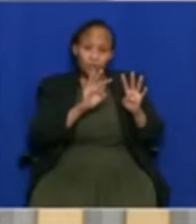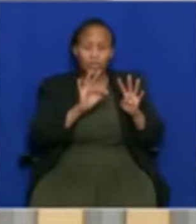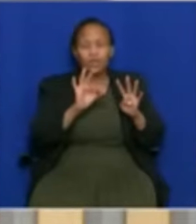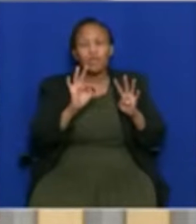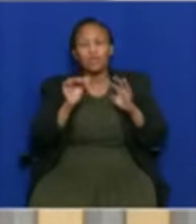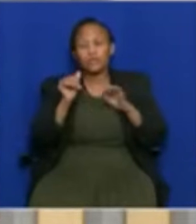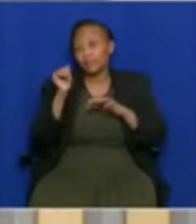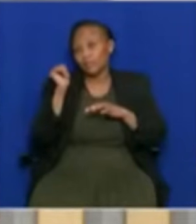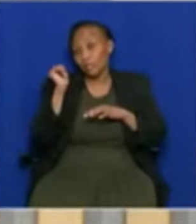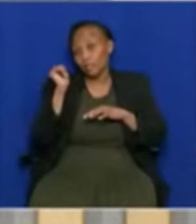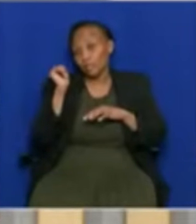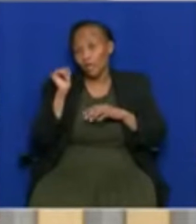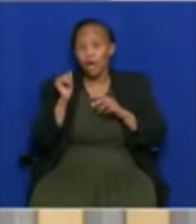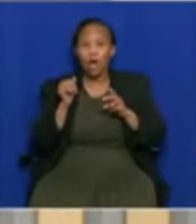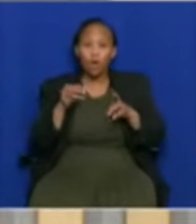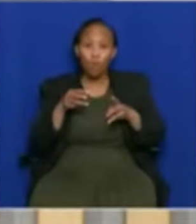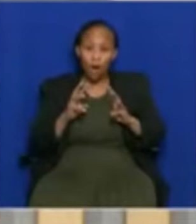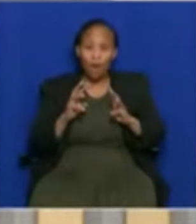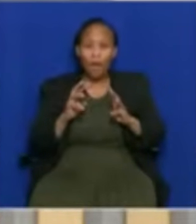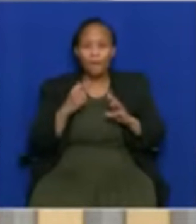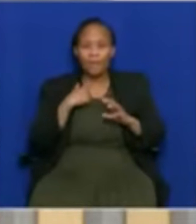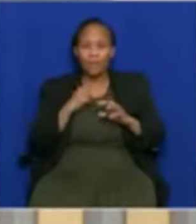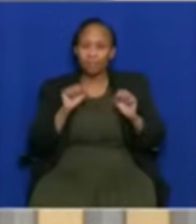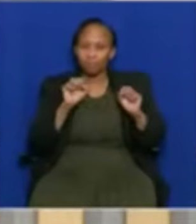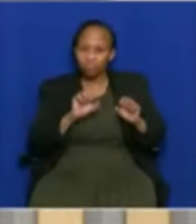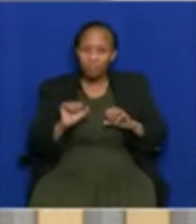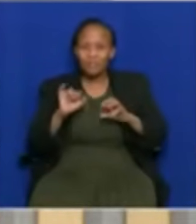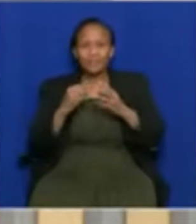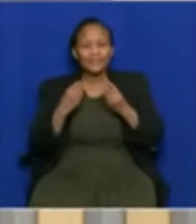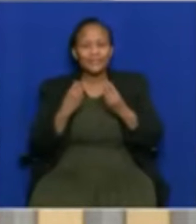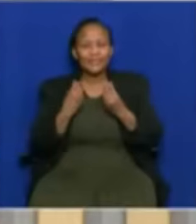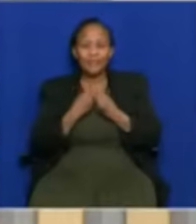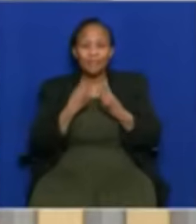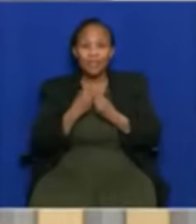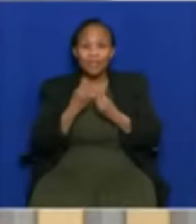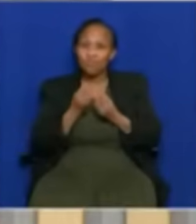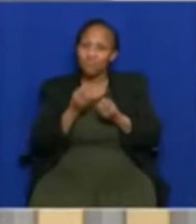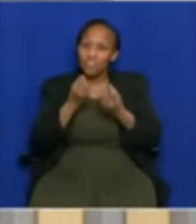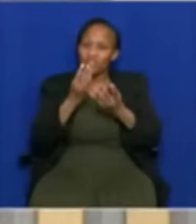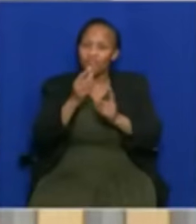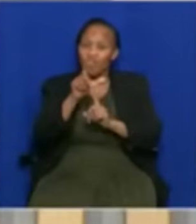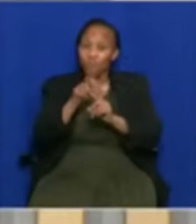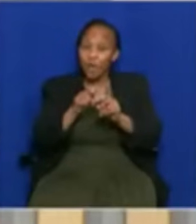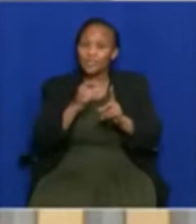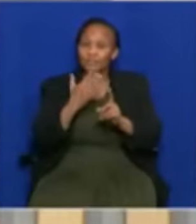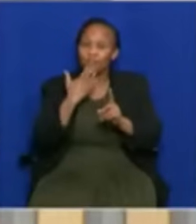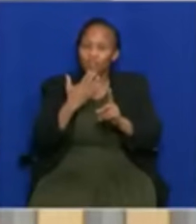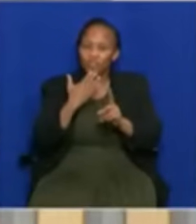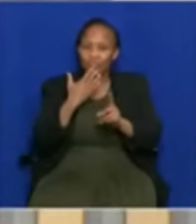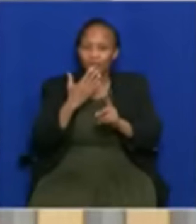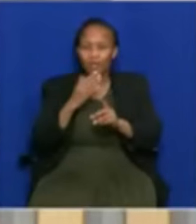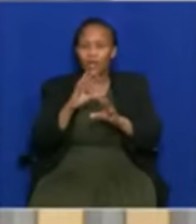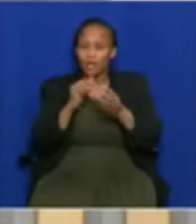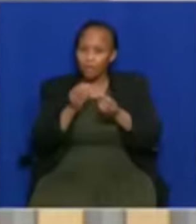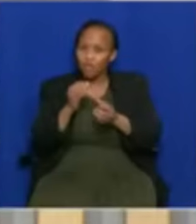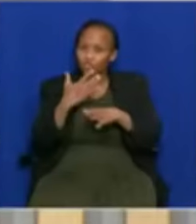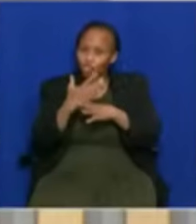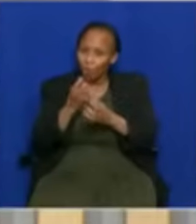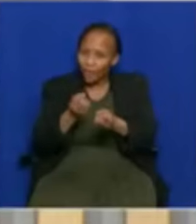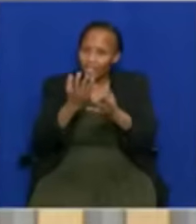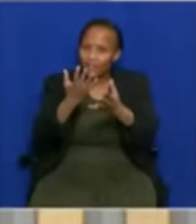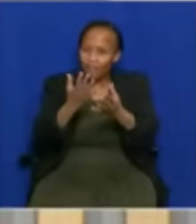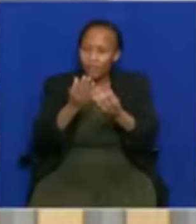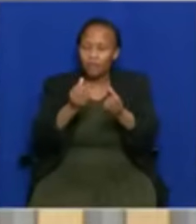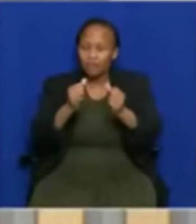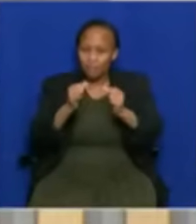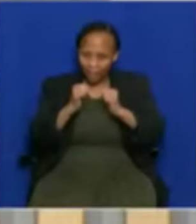gratification. And then when it was put to a future date, understand, Commissioner Boloy, that I was trying to